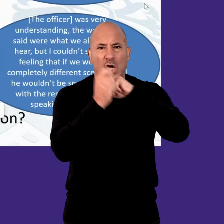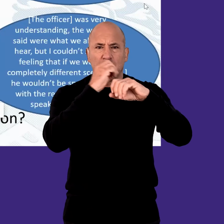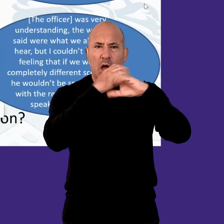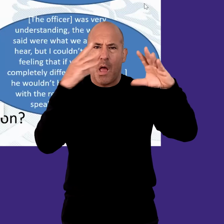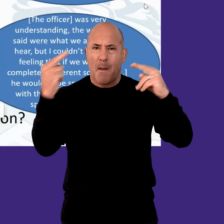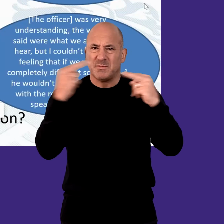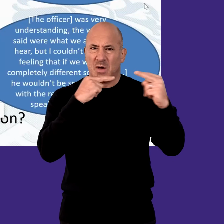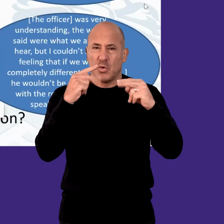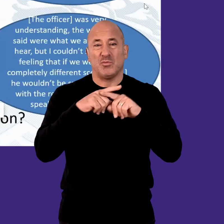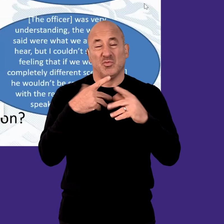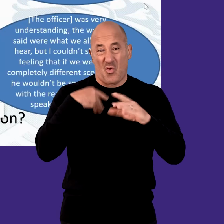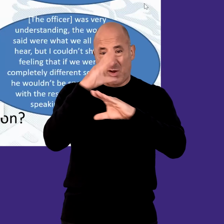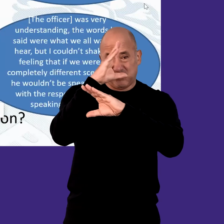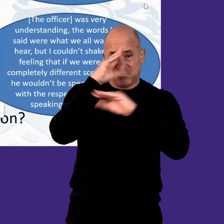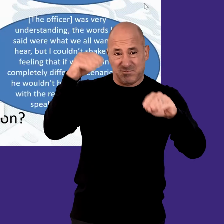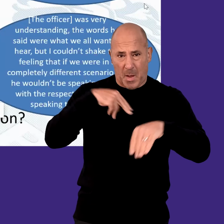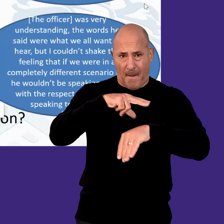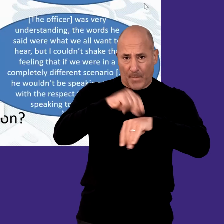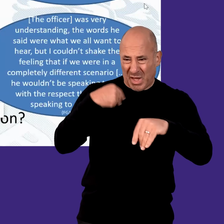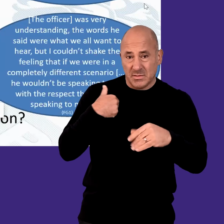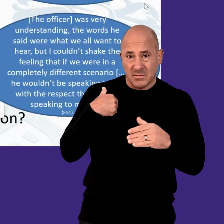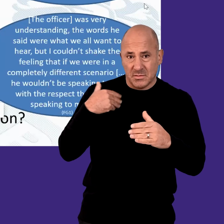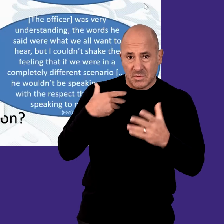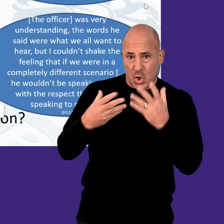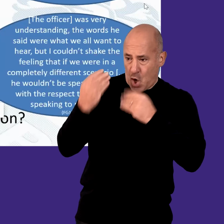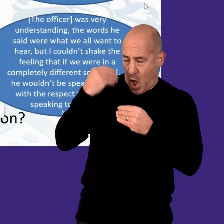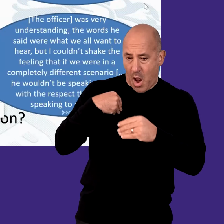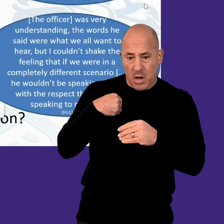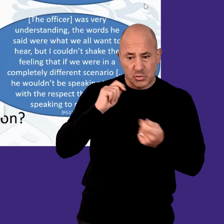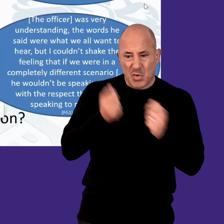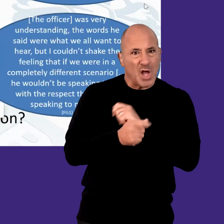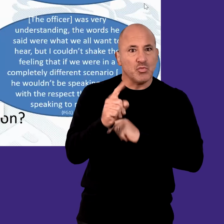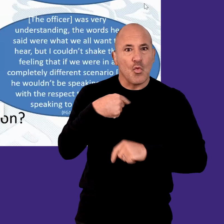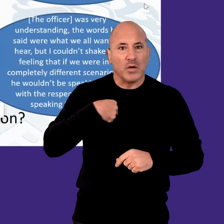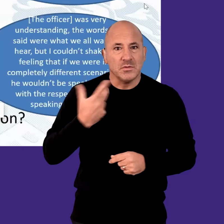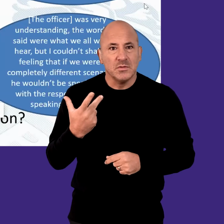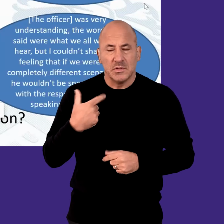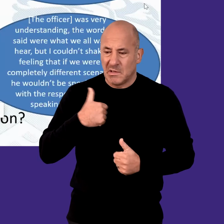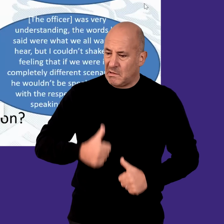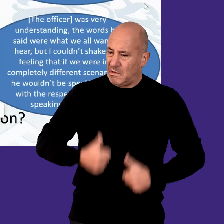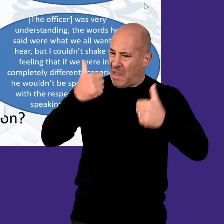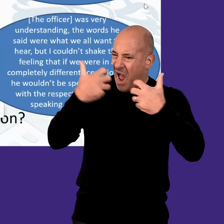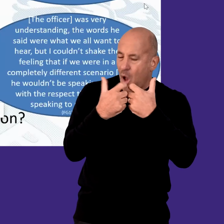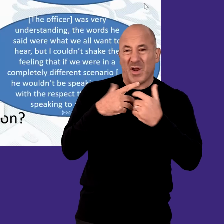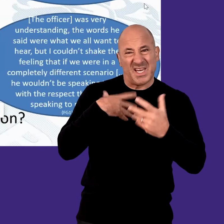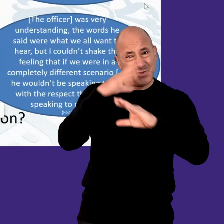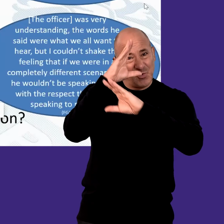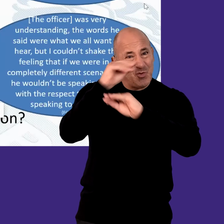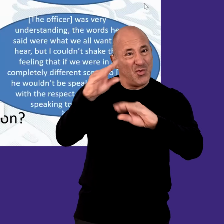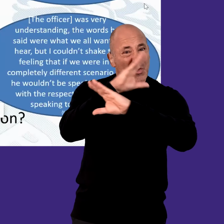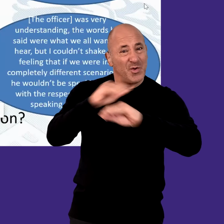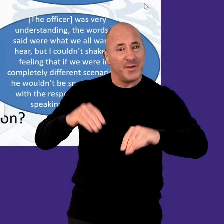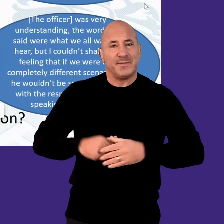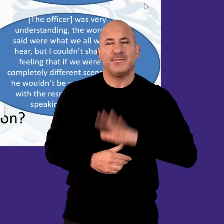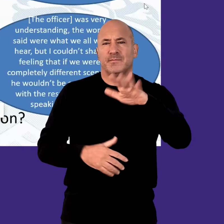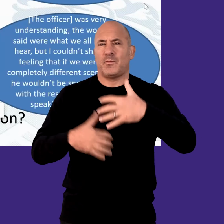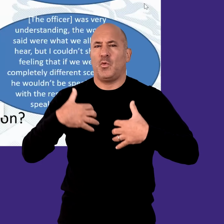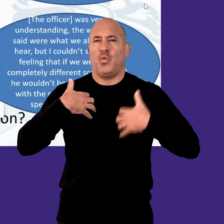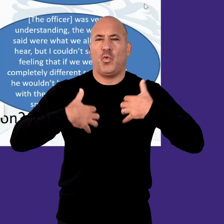and that involvement, but also we need to show people what the police are doing as a result of what we've learned and how we are making those